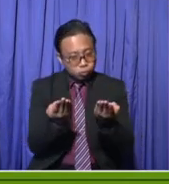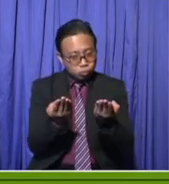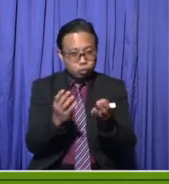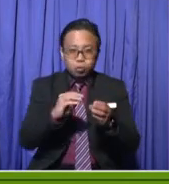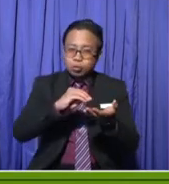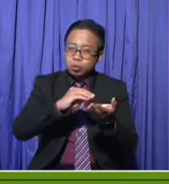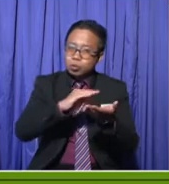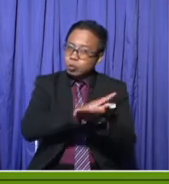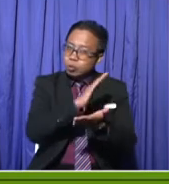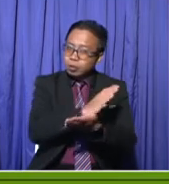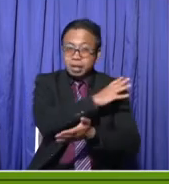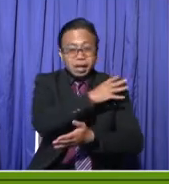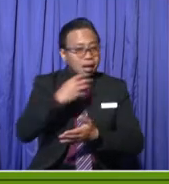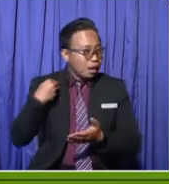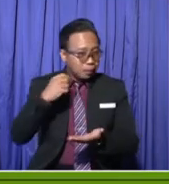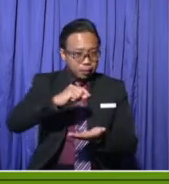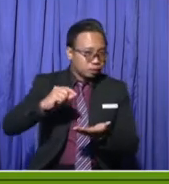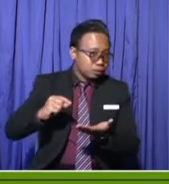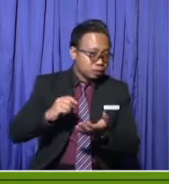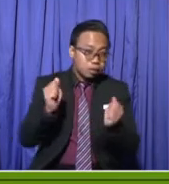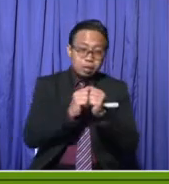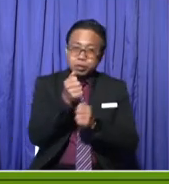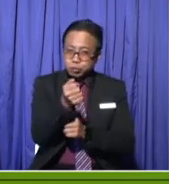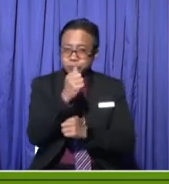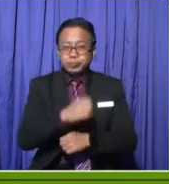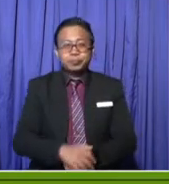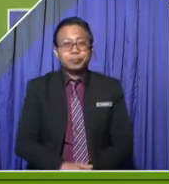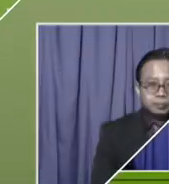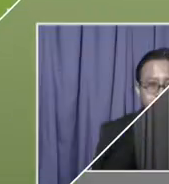notepad and stationaries with you.